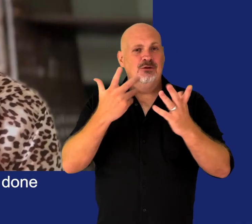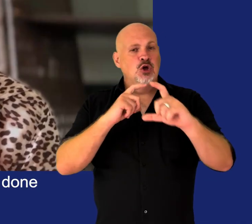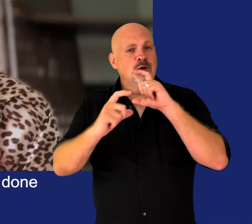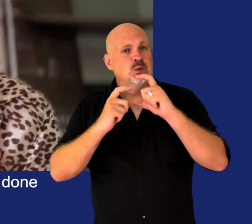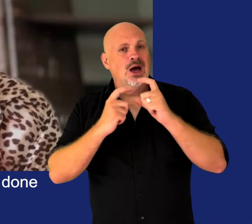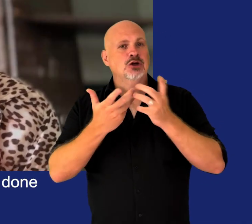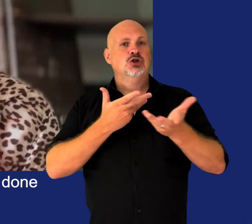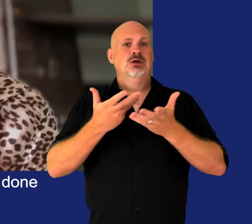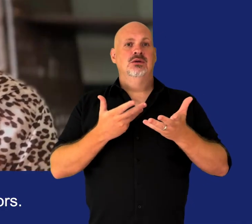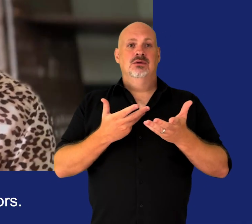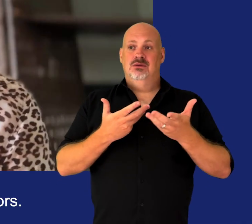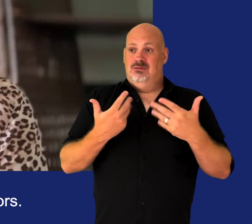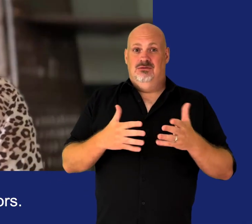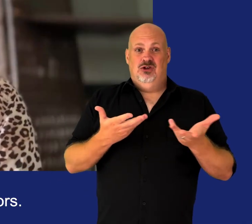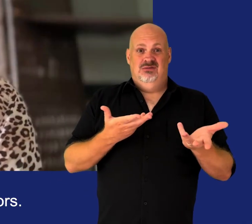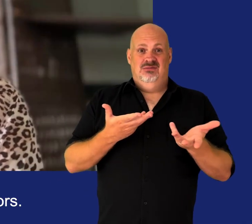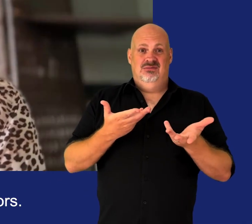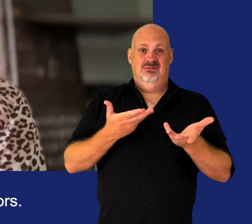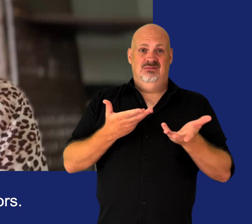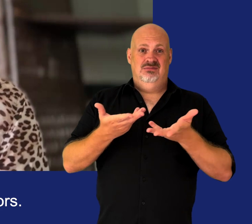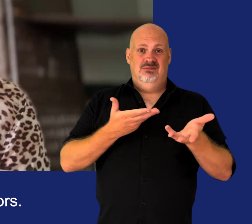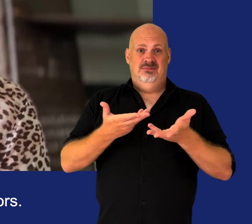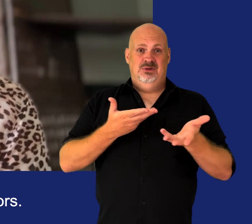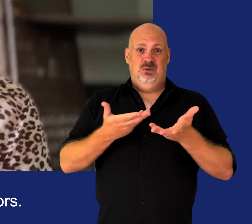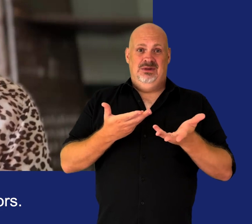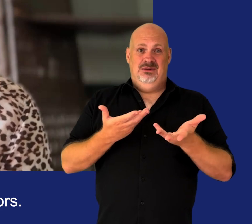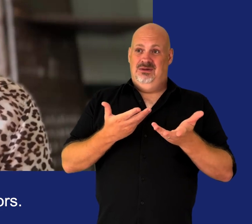a little bit of communication, even just between